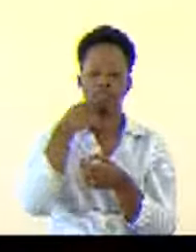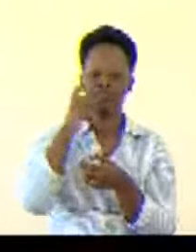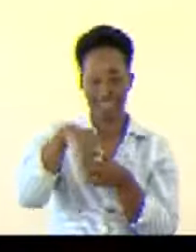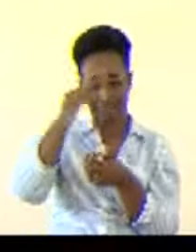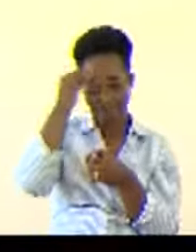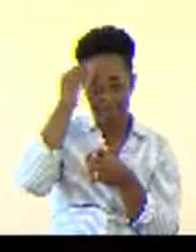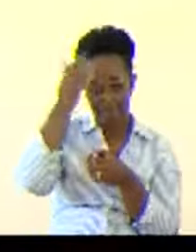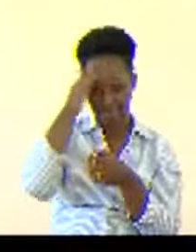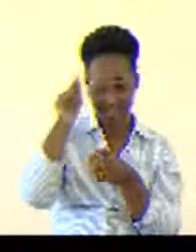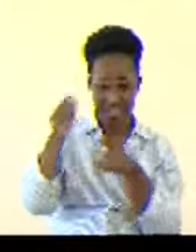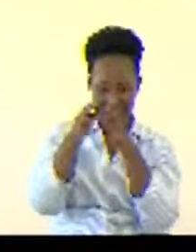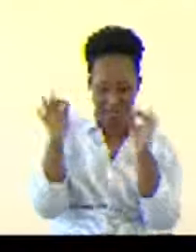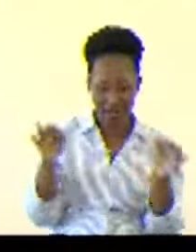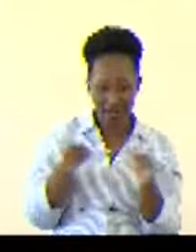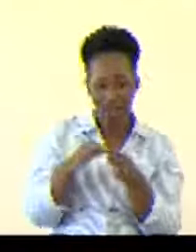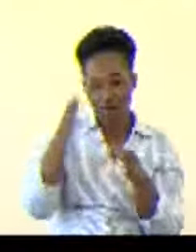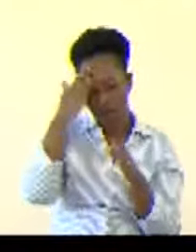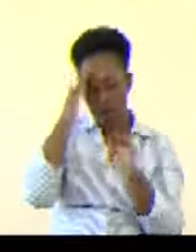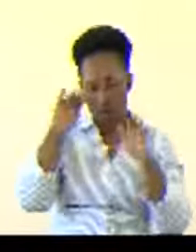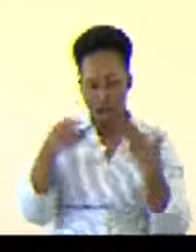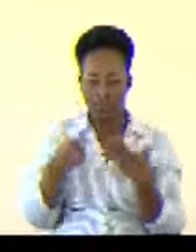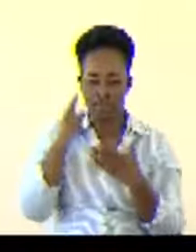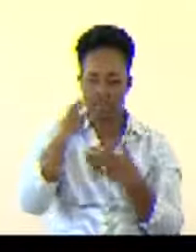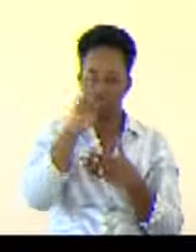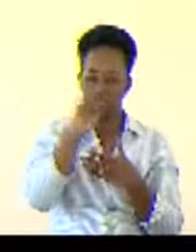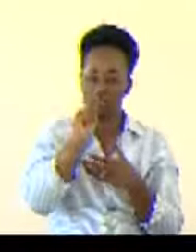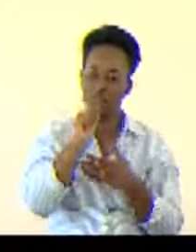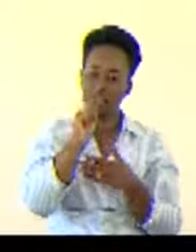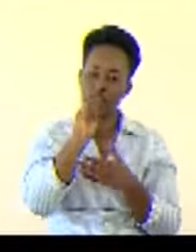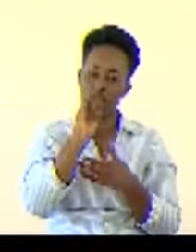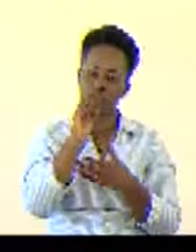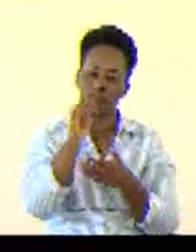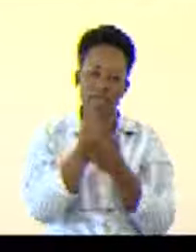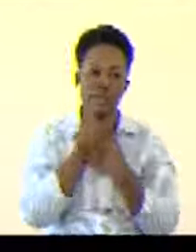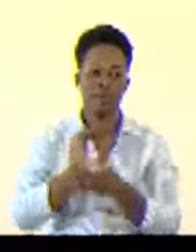know what does this ratio help us to find out. So